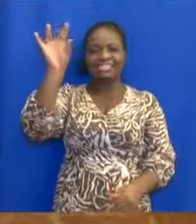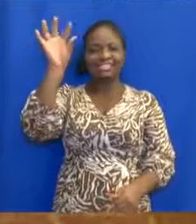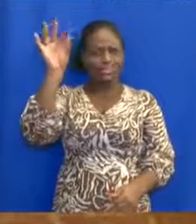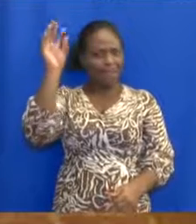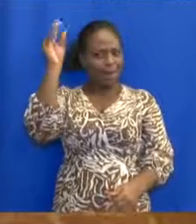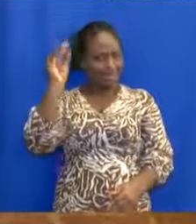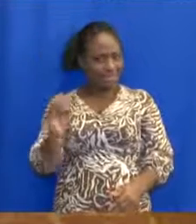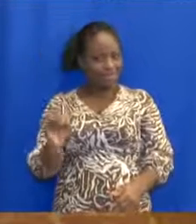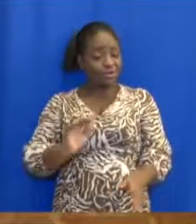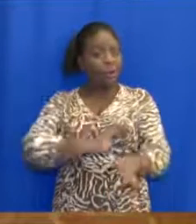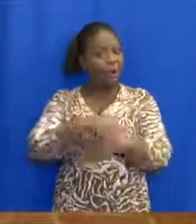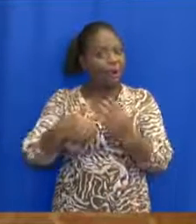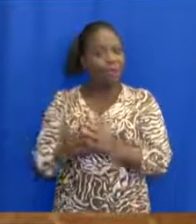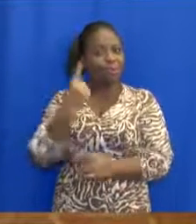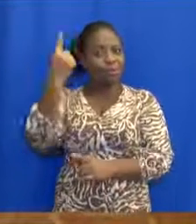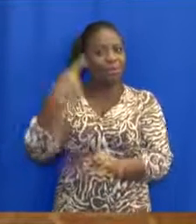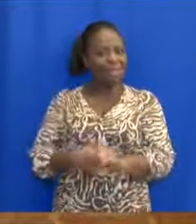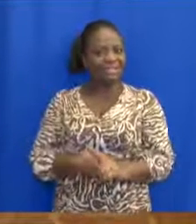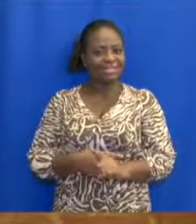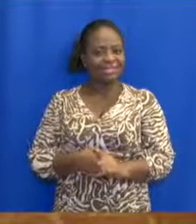89.5%, all in 1 month currently.